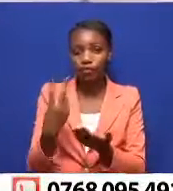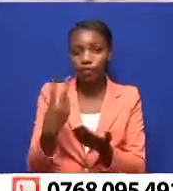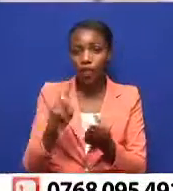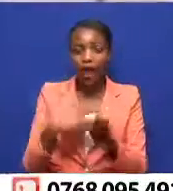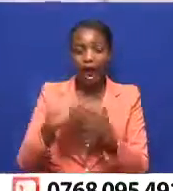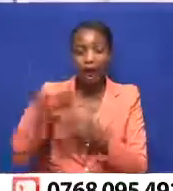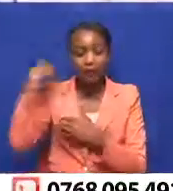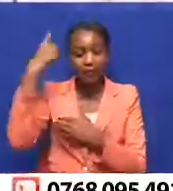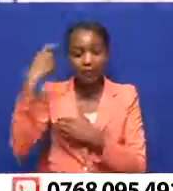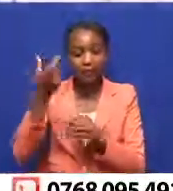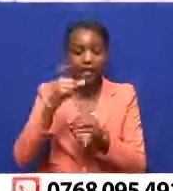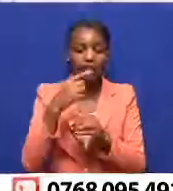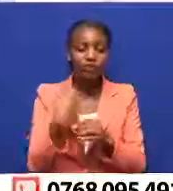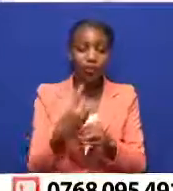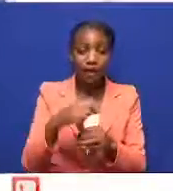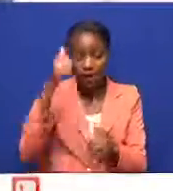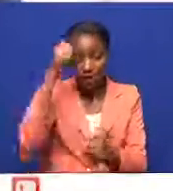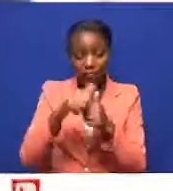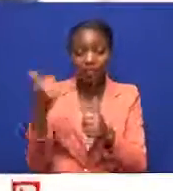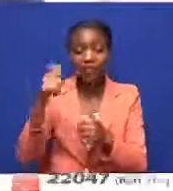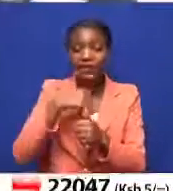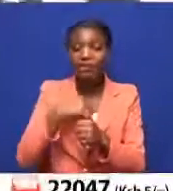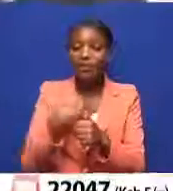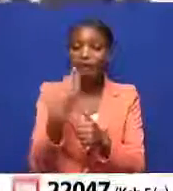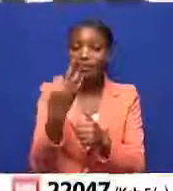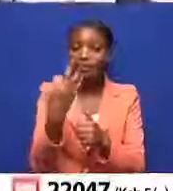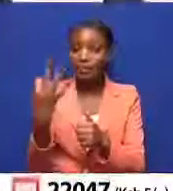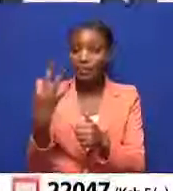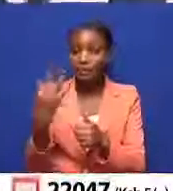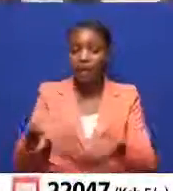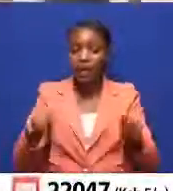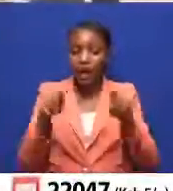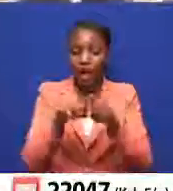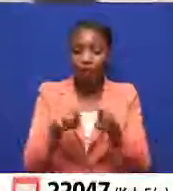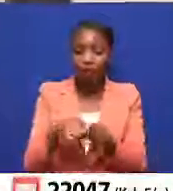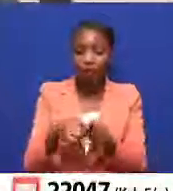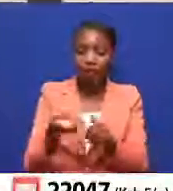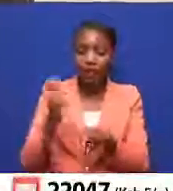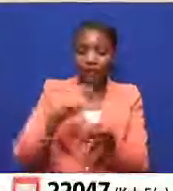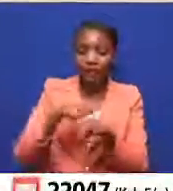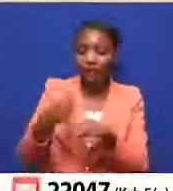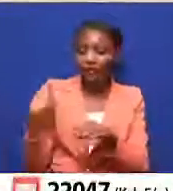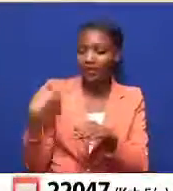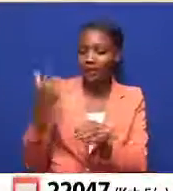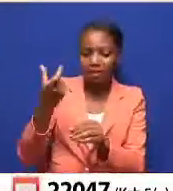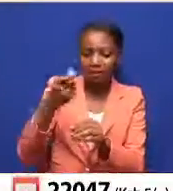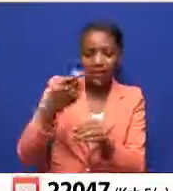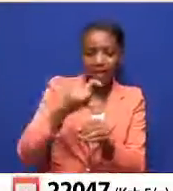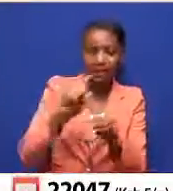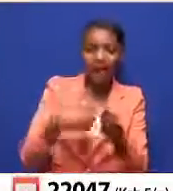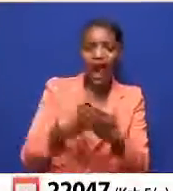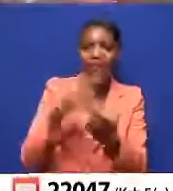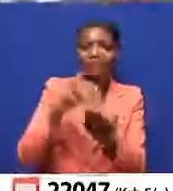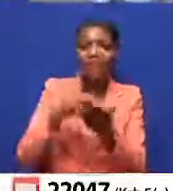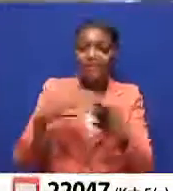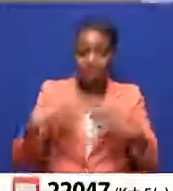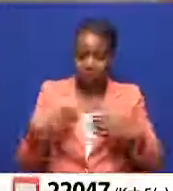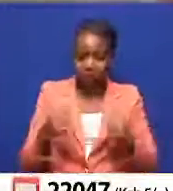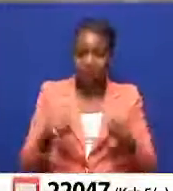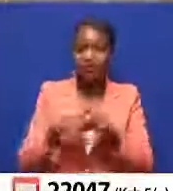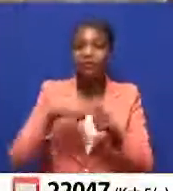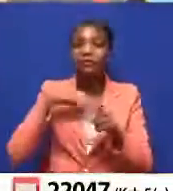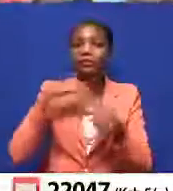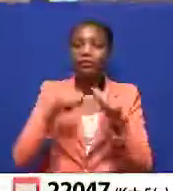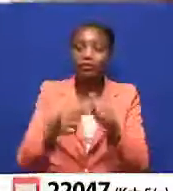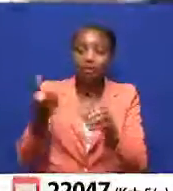Mathare an additional 1. You recall that yesterday we had 33. Idadi hii kizidi kuongezeka nchini, navyo visa vya waliopona na walioaga dunia pia